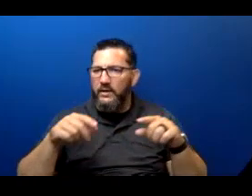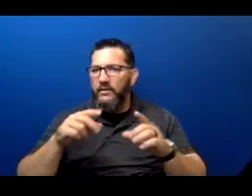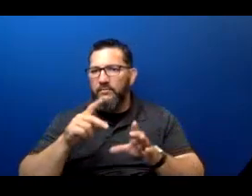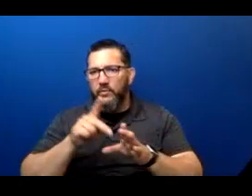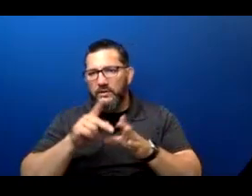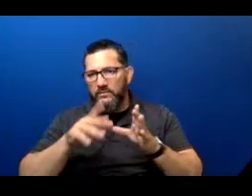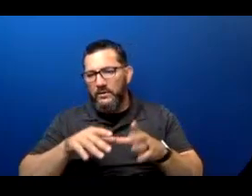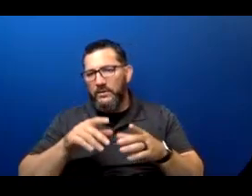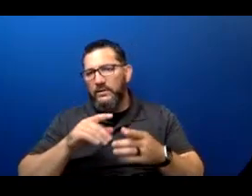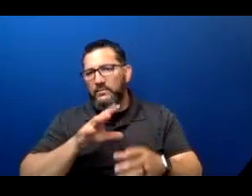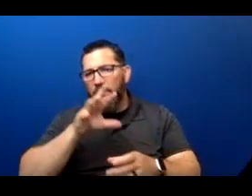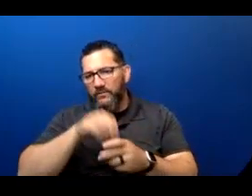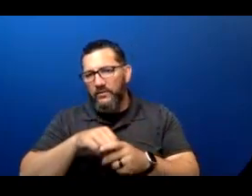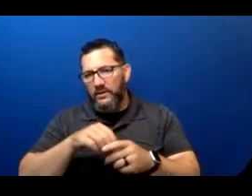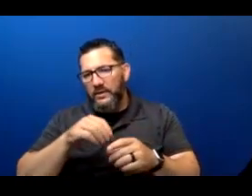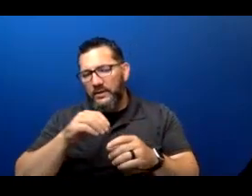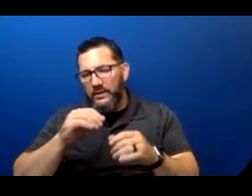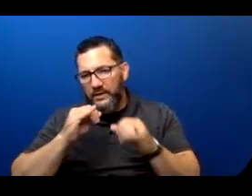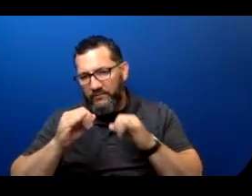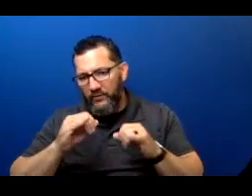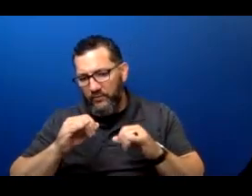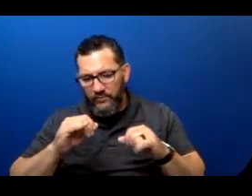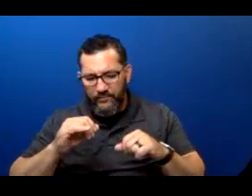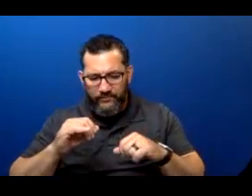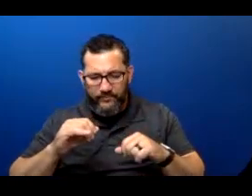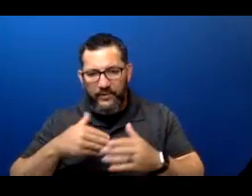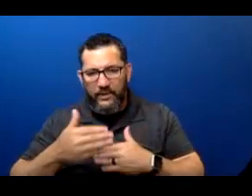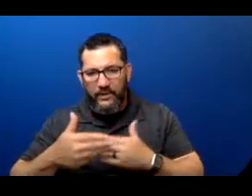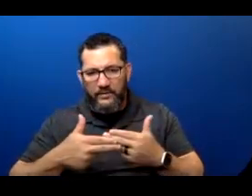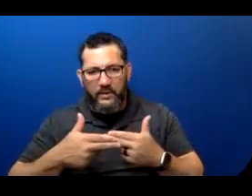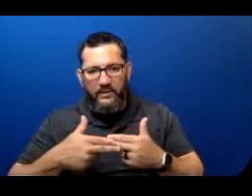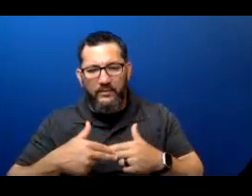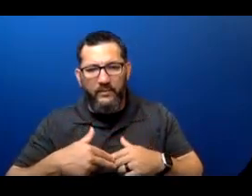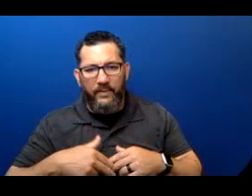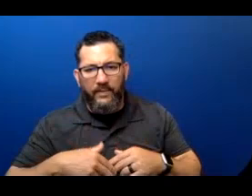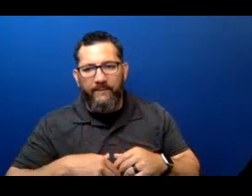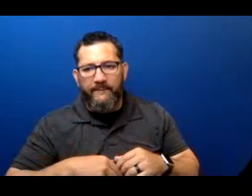participants to participate in the interview. So next slide, please.